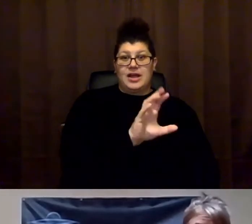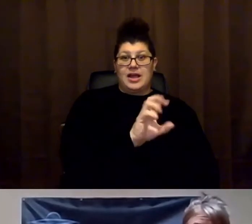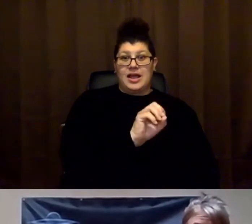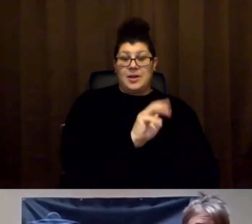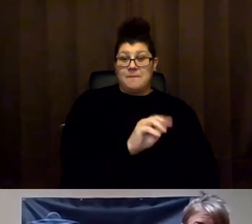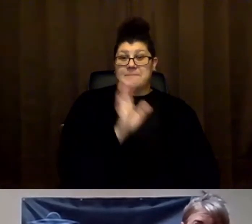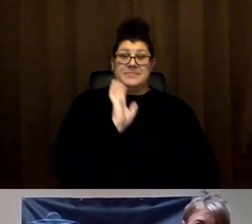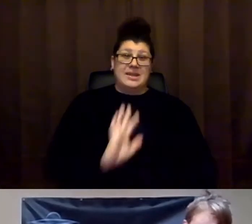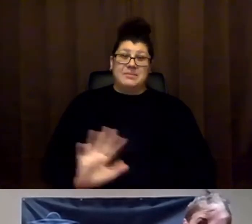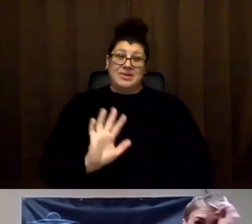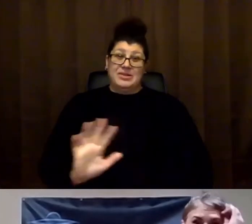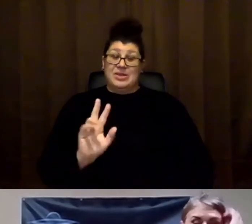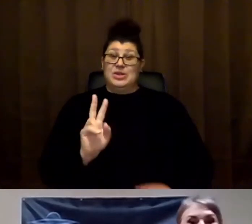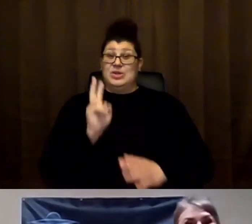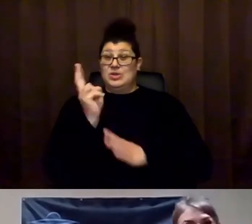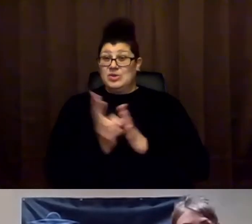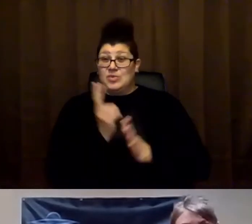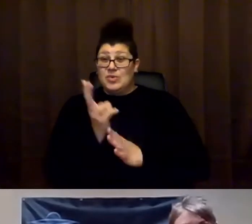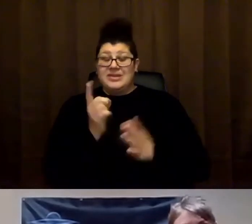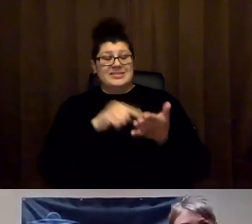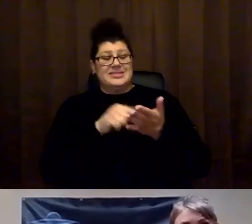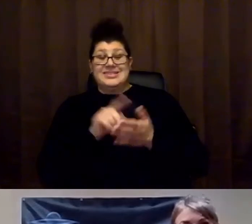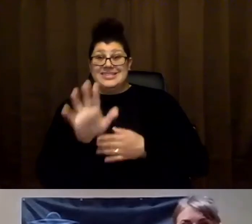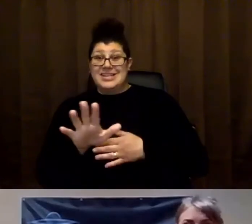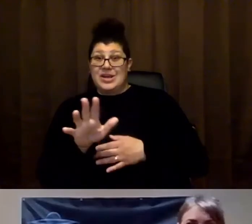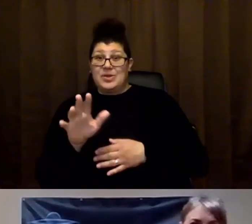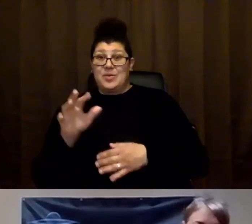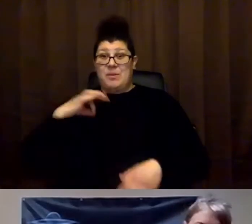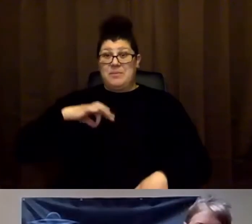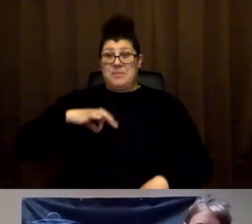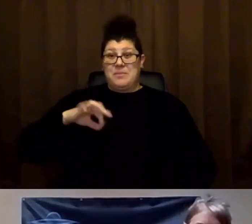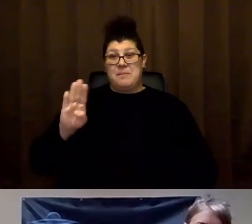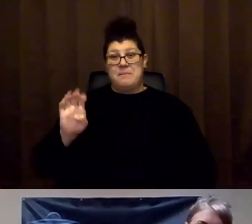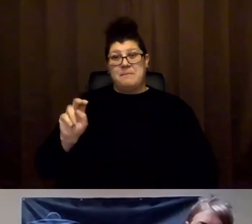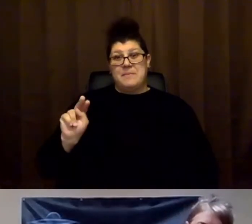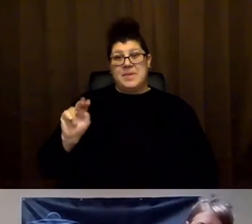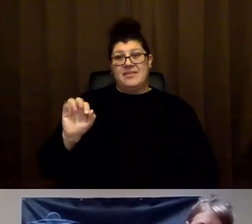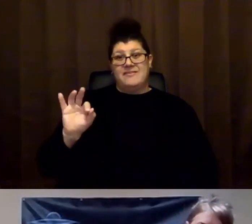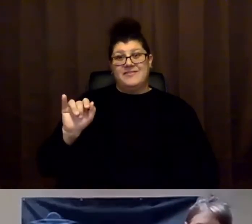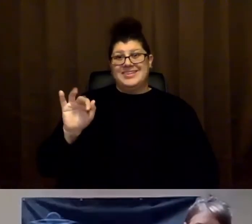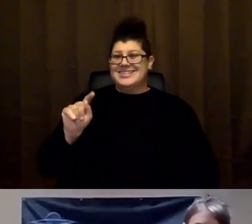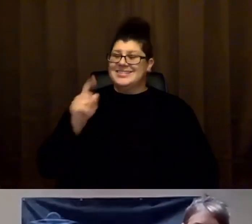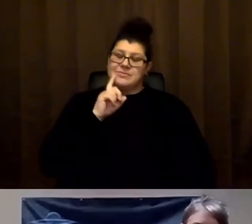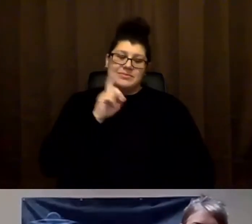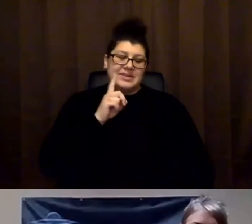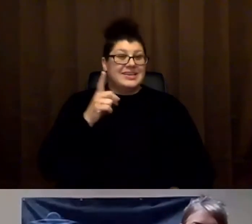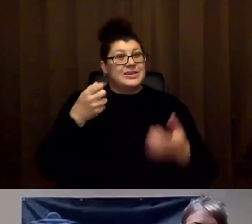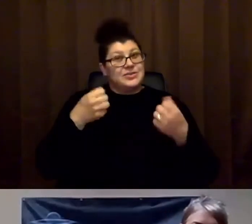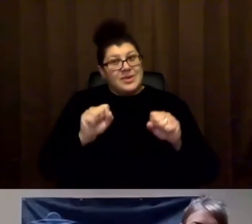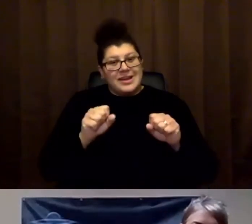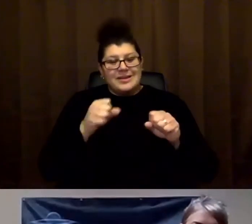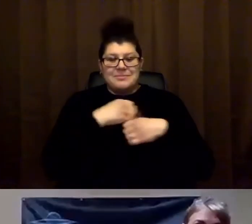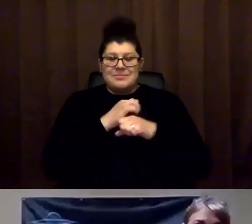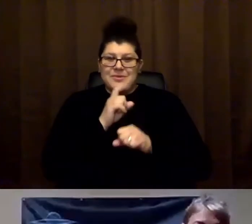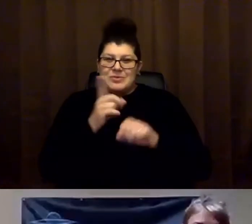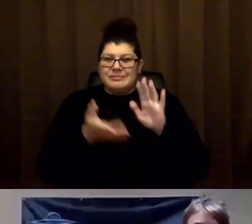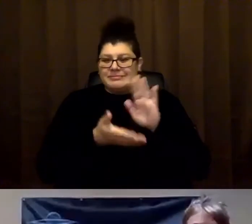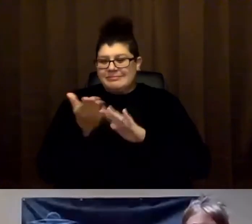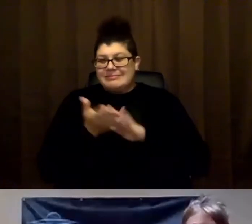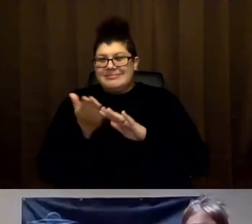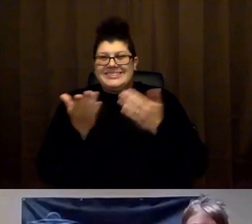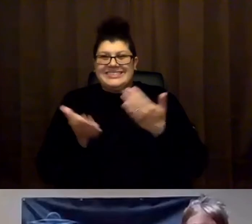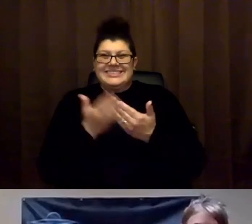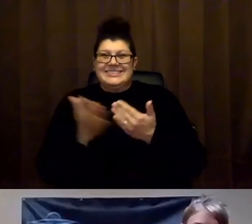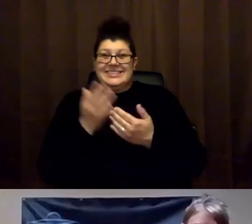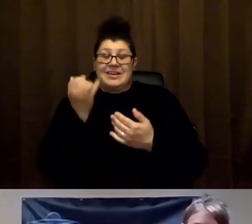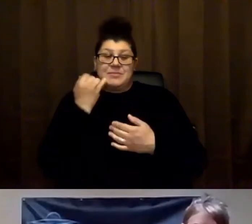and check your benefits and everything like that right on the phone. We just really try to make it as easy as we can, because when people kind of finally get up that